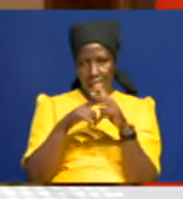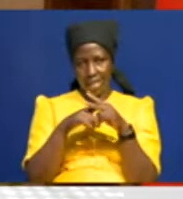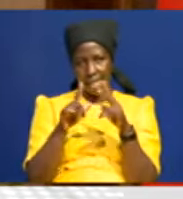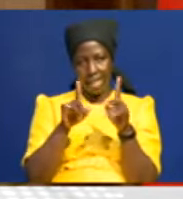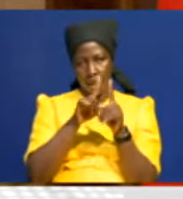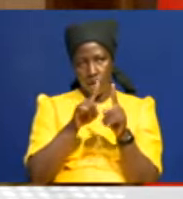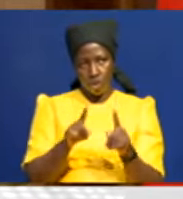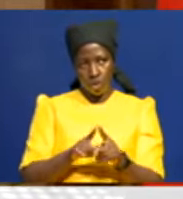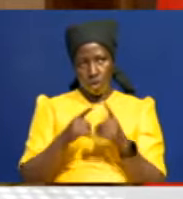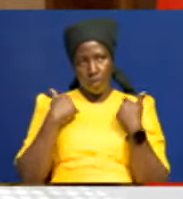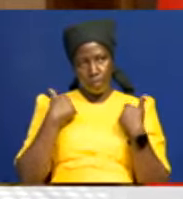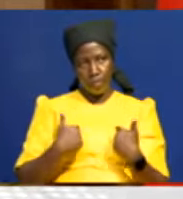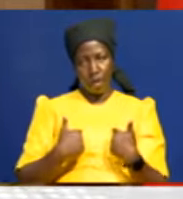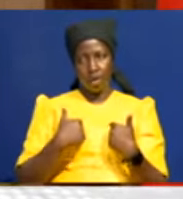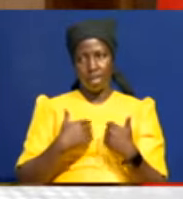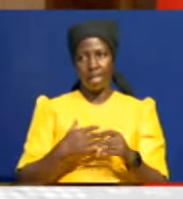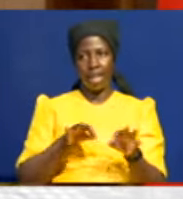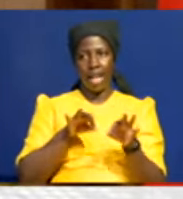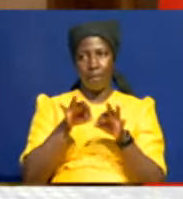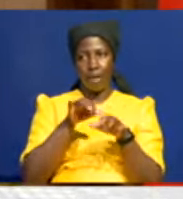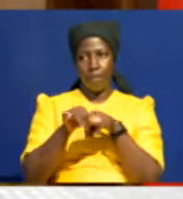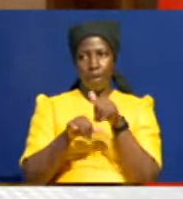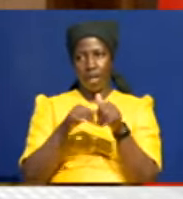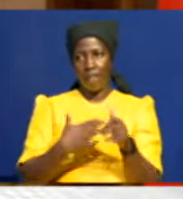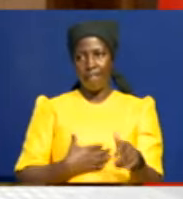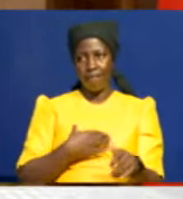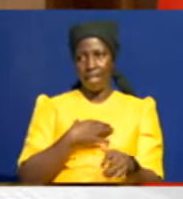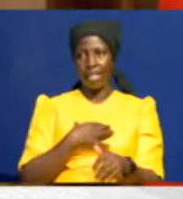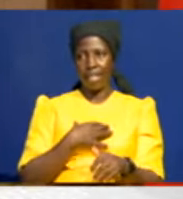also described the visits that I paid later,